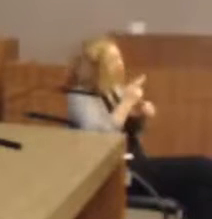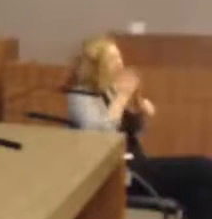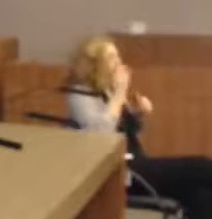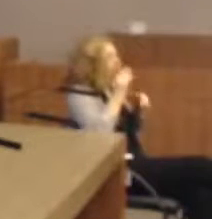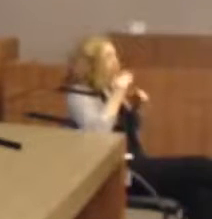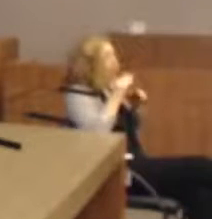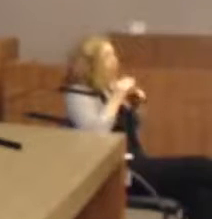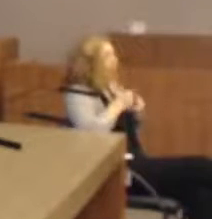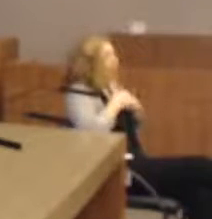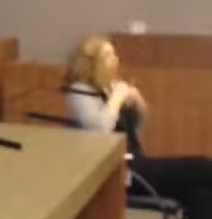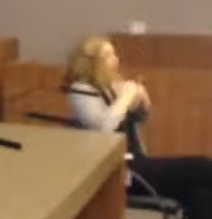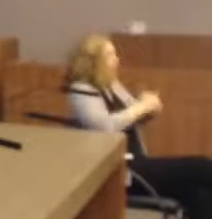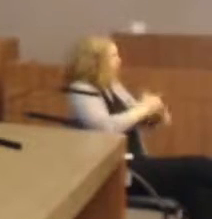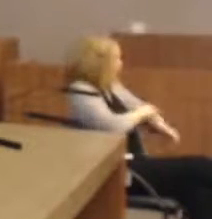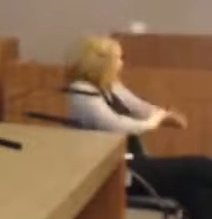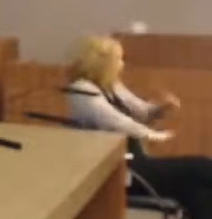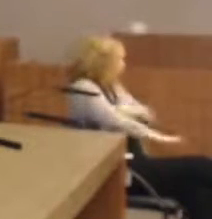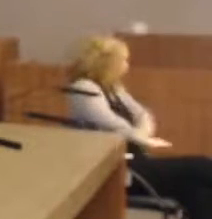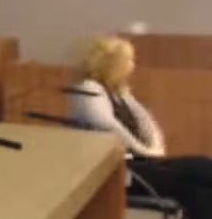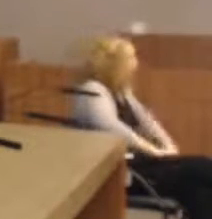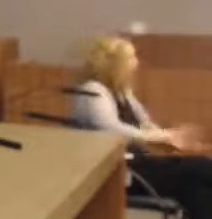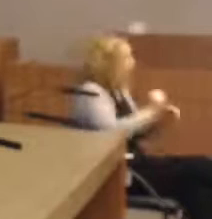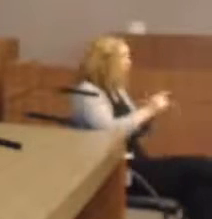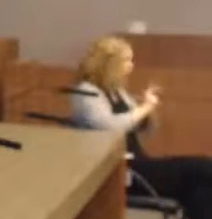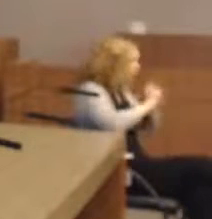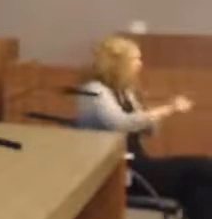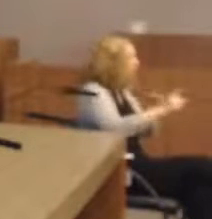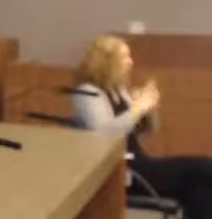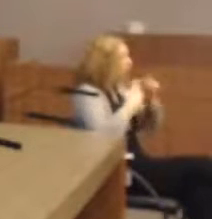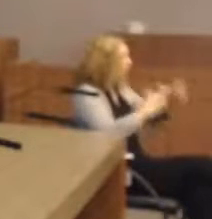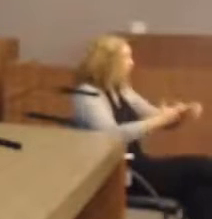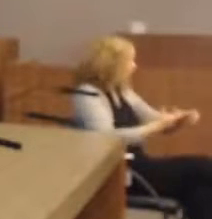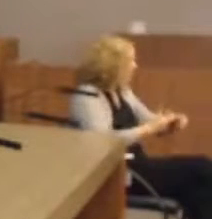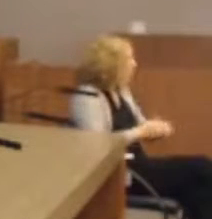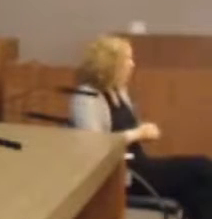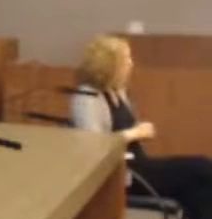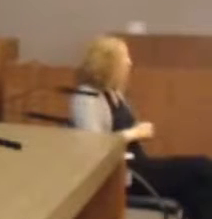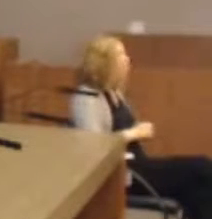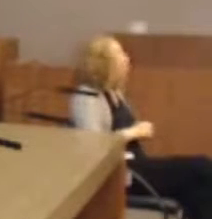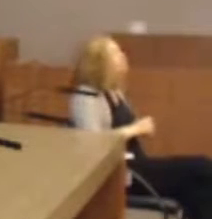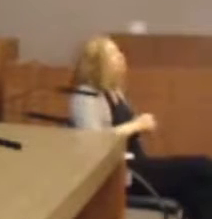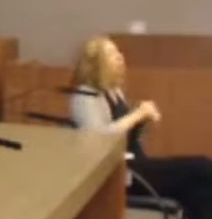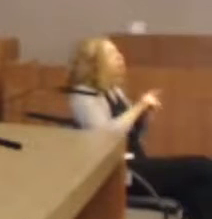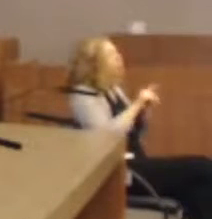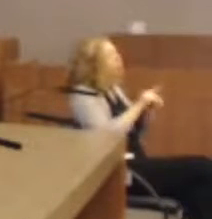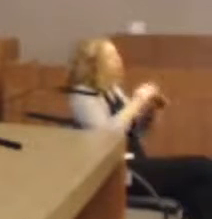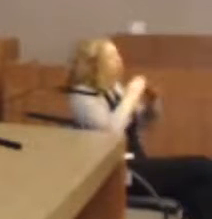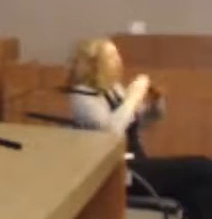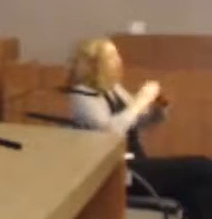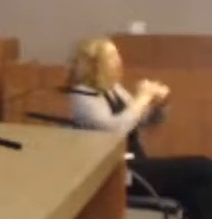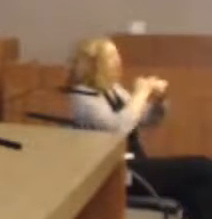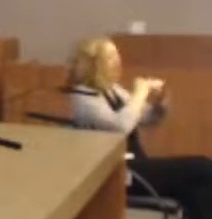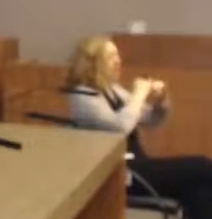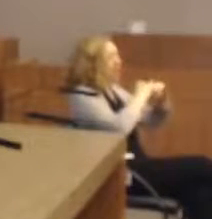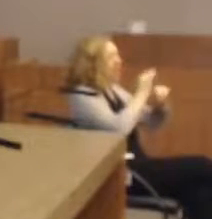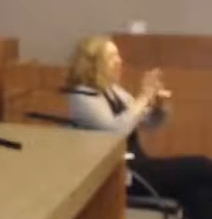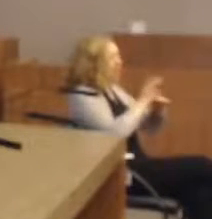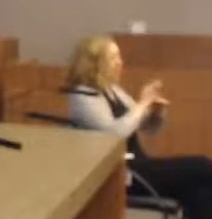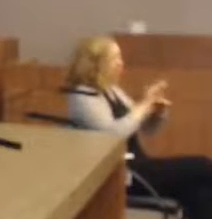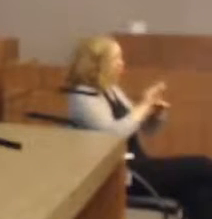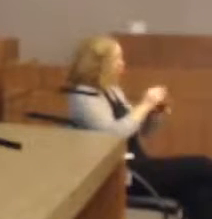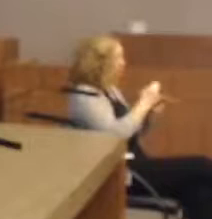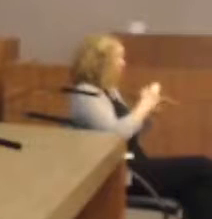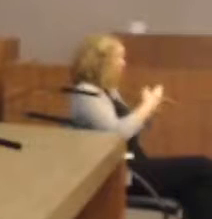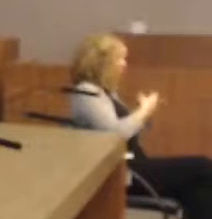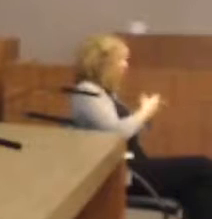extremities, so that you can get up and fight or flight. You can get out of there. It impairs immune function. So